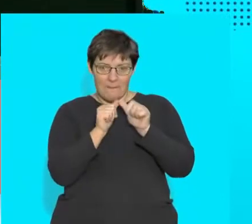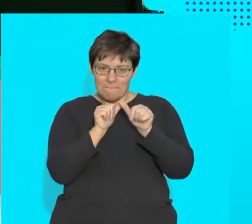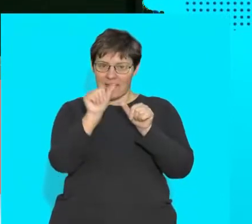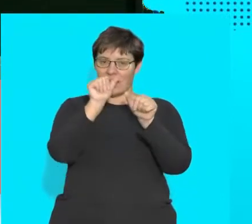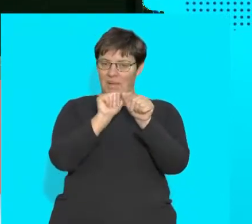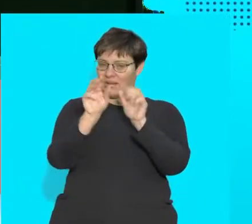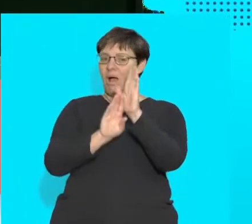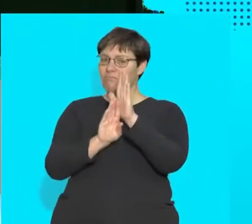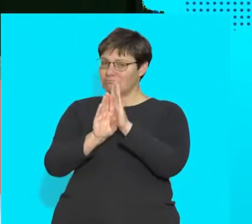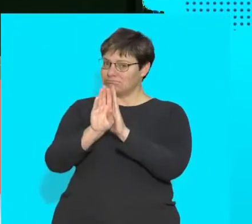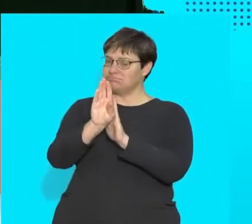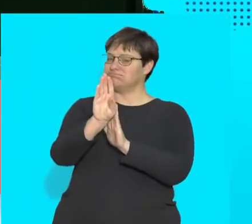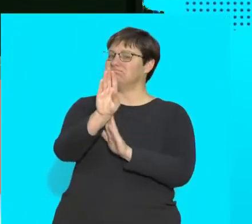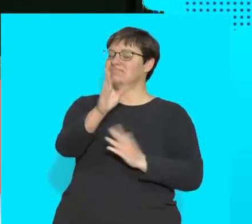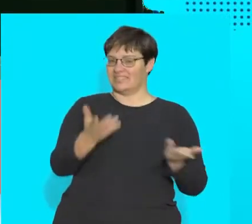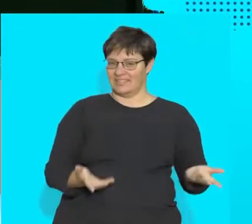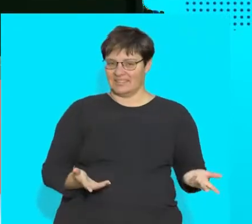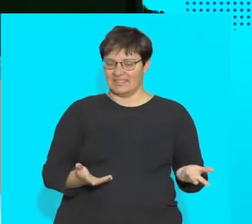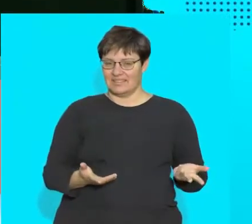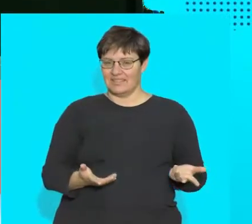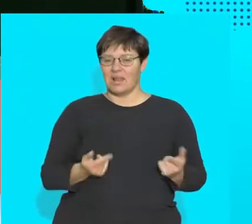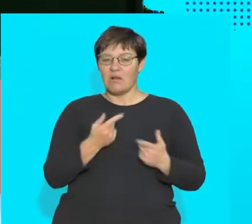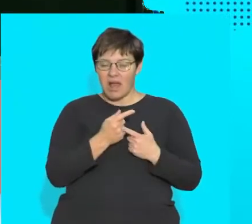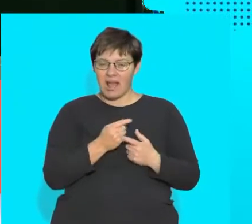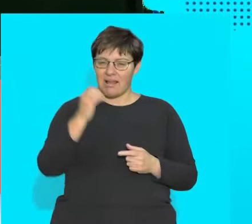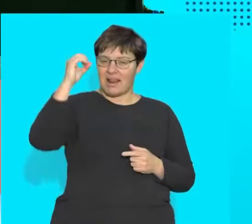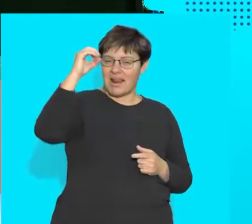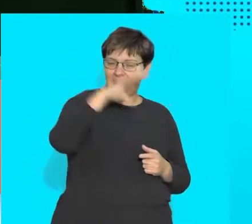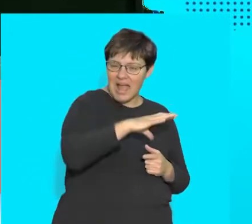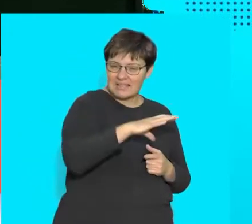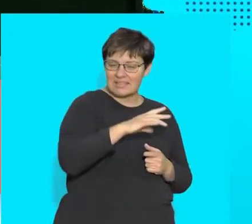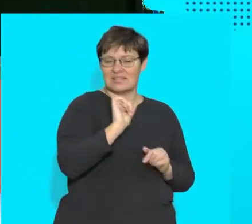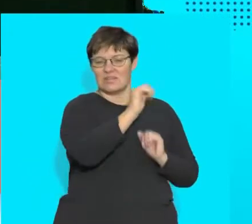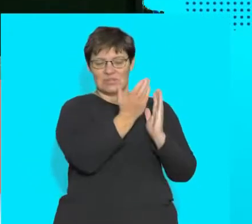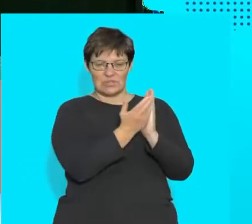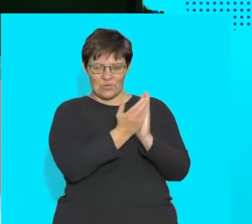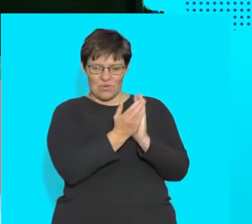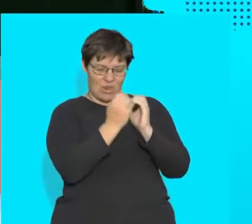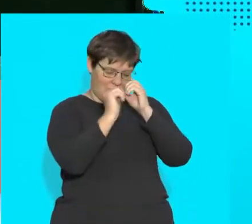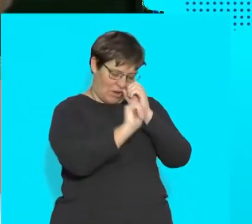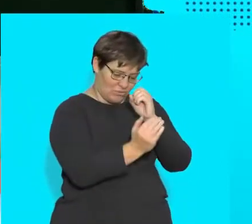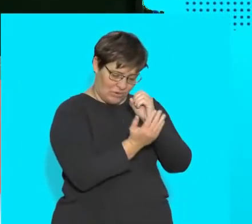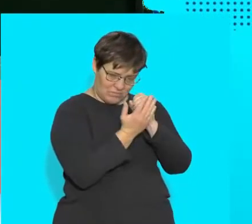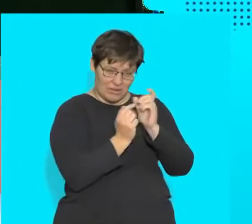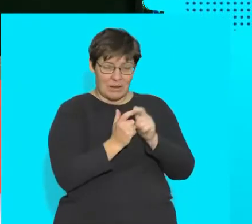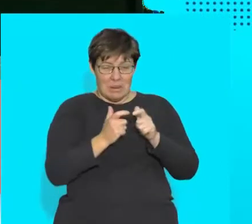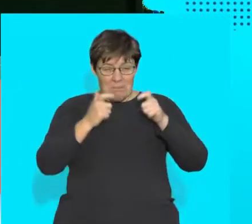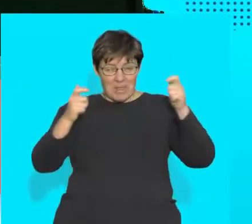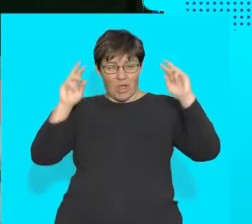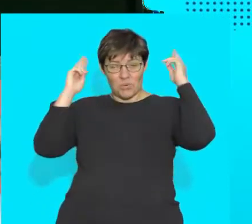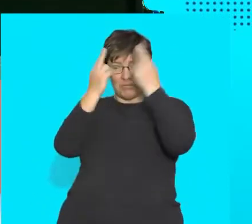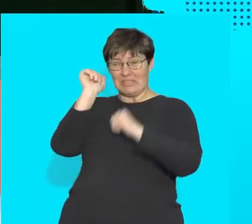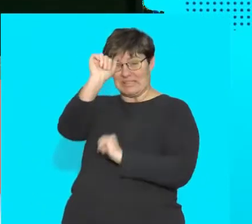got better and better and better. Remember, you had the light microscope maybe at your school, then at really big